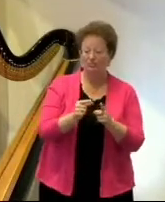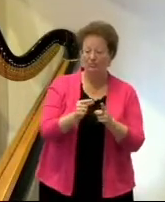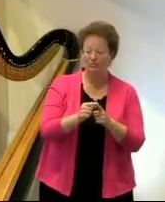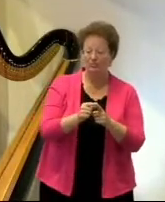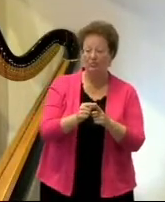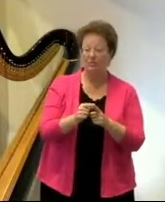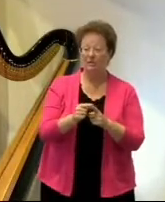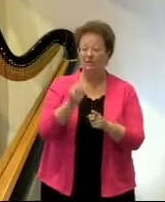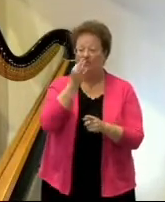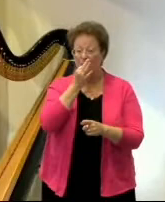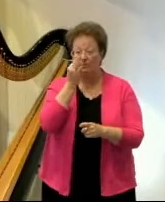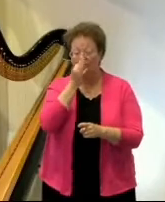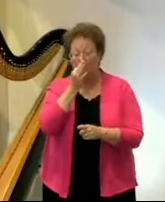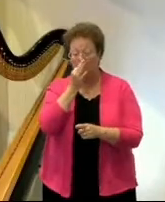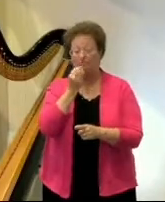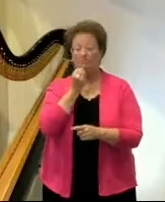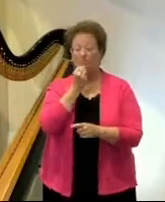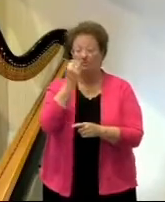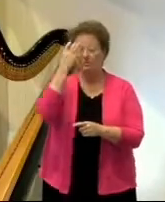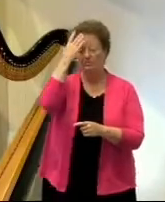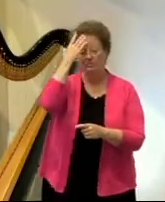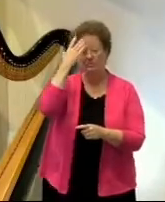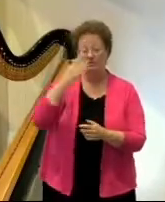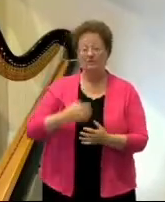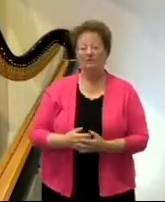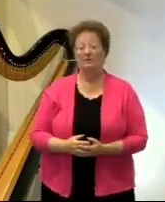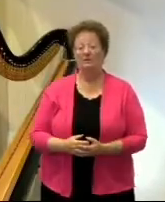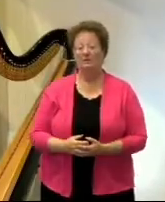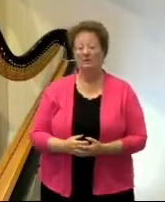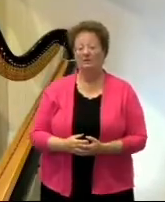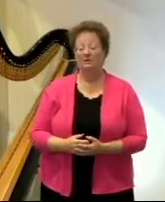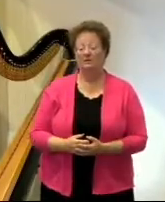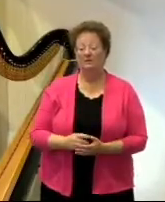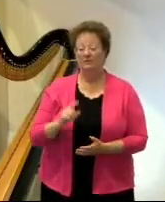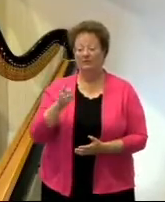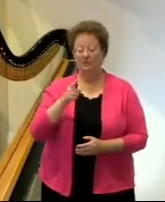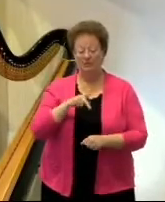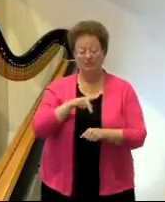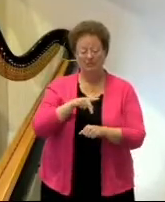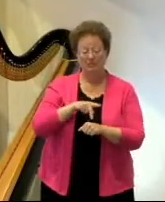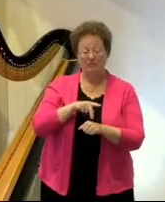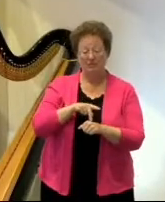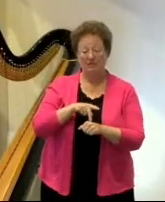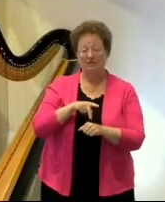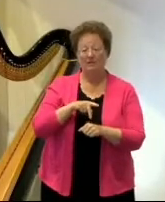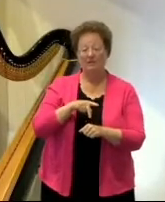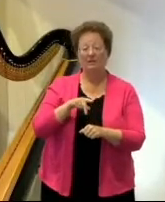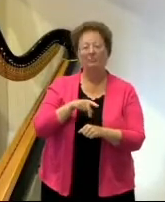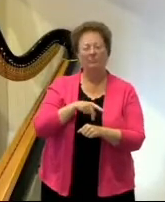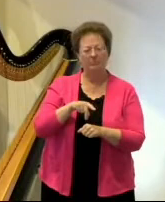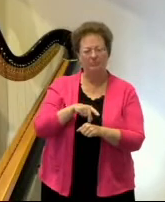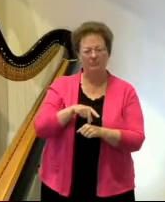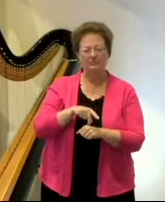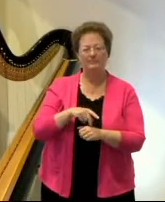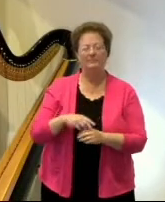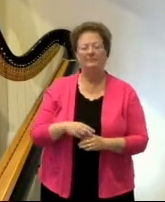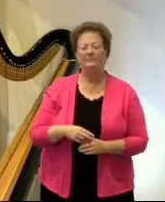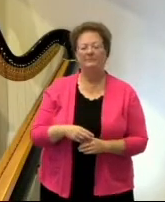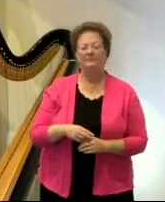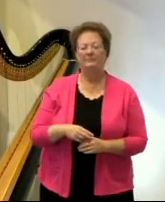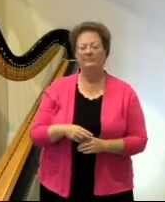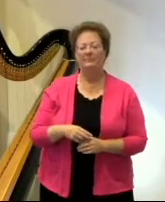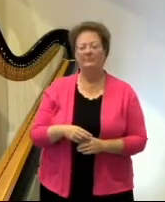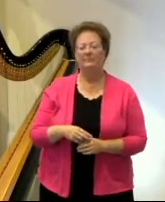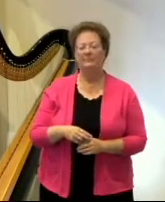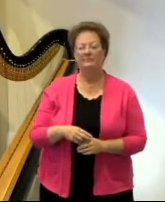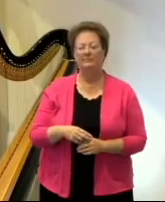this congregation. 1 Peter 2:9 we read, "But you are a chosen people, a royal priesthood, a holy nation,